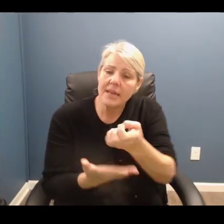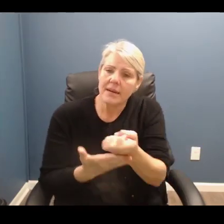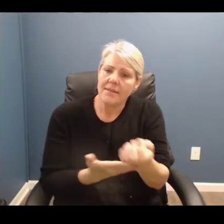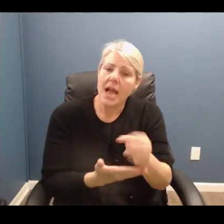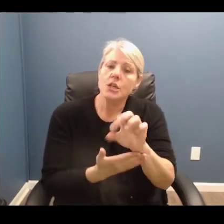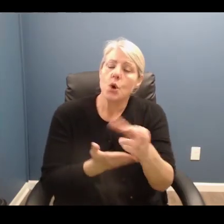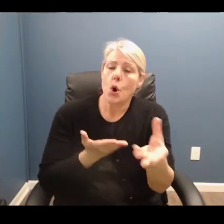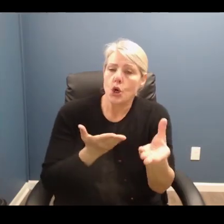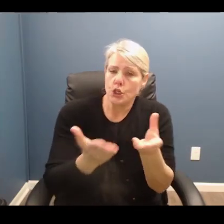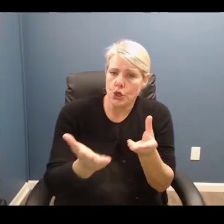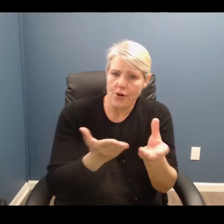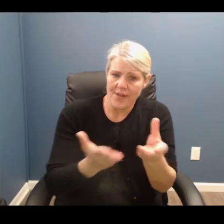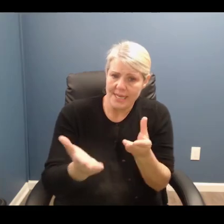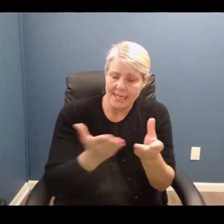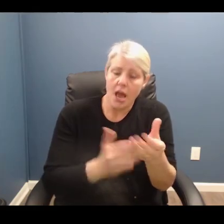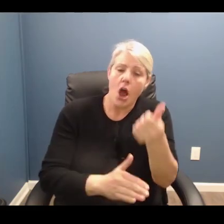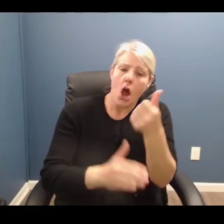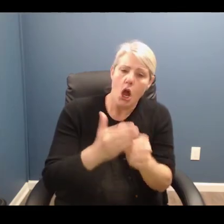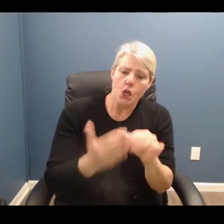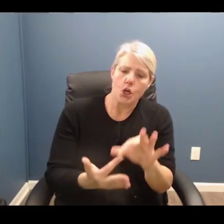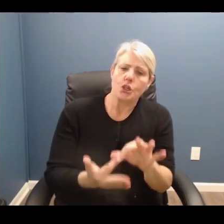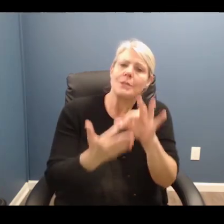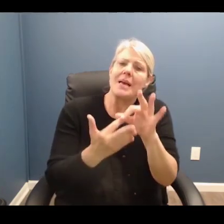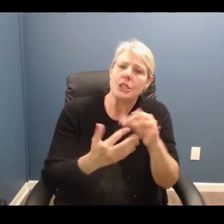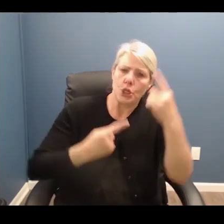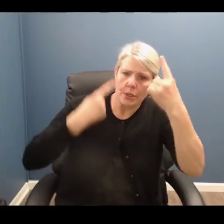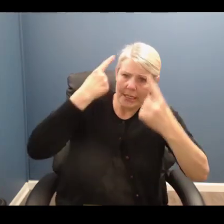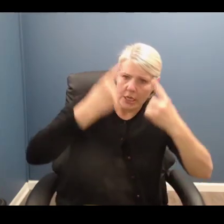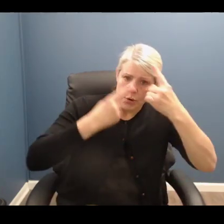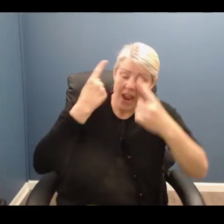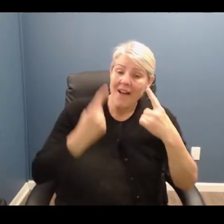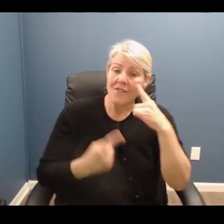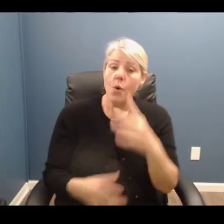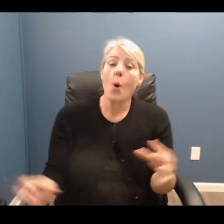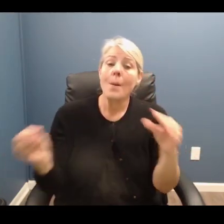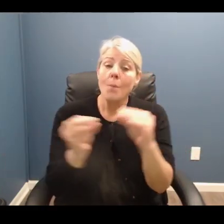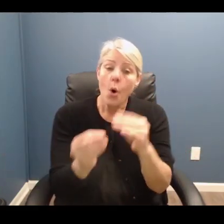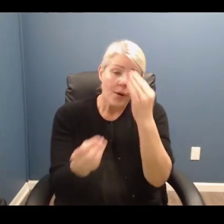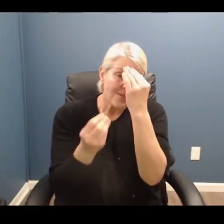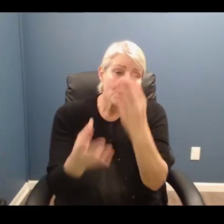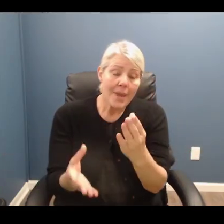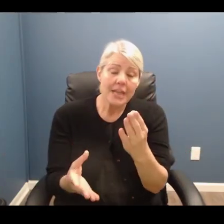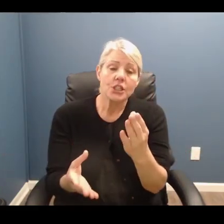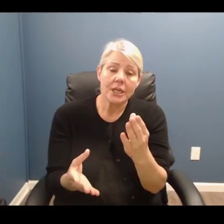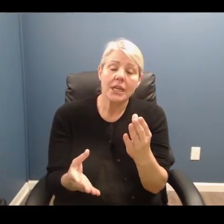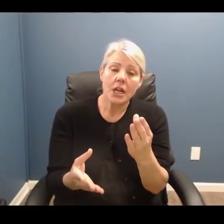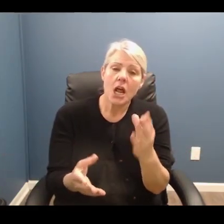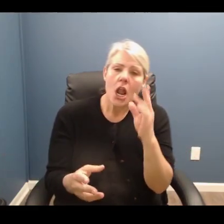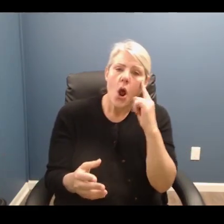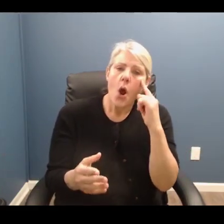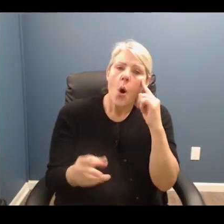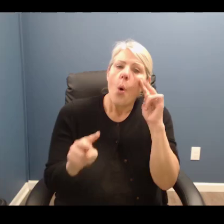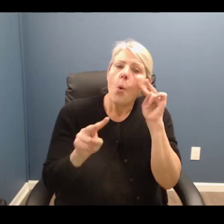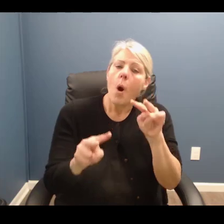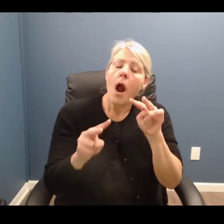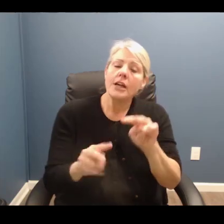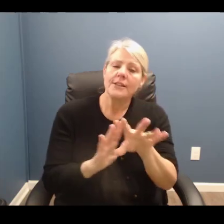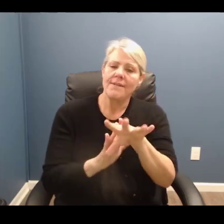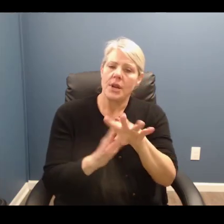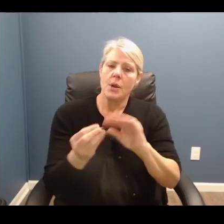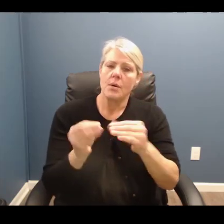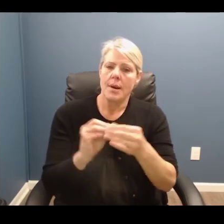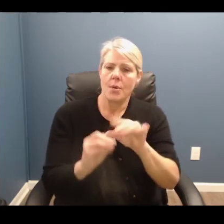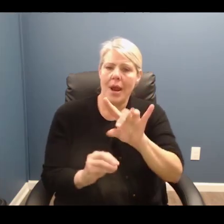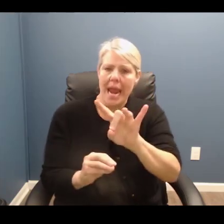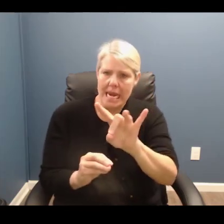service section of the special factors as well. For more information, see video 8 on the need for a particular